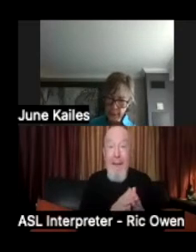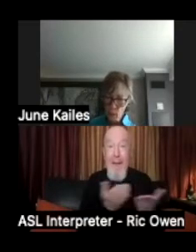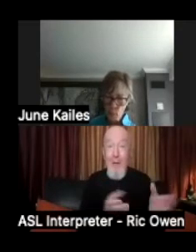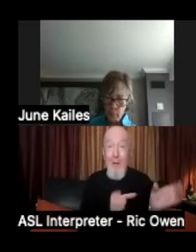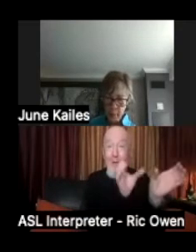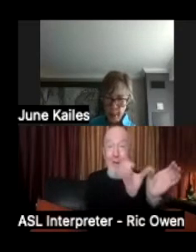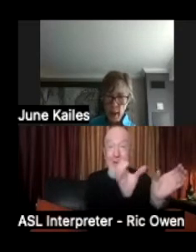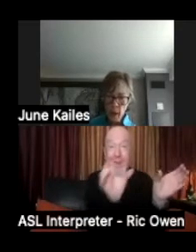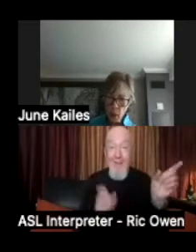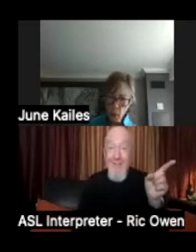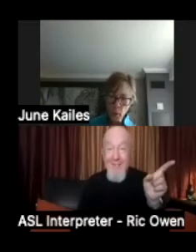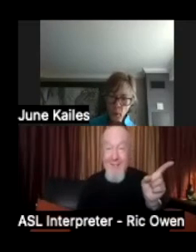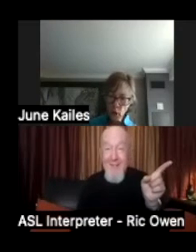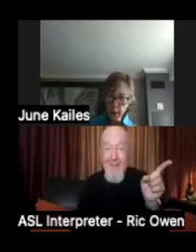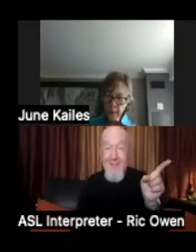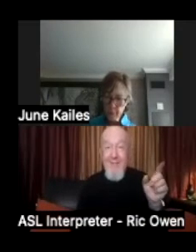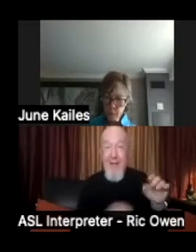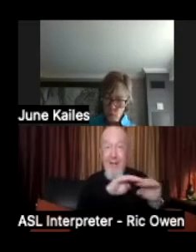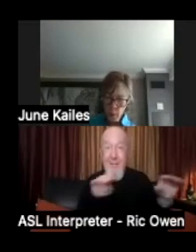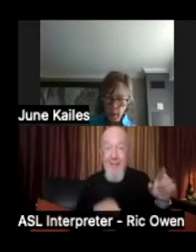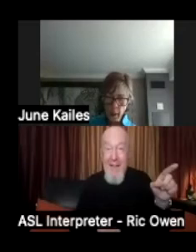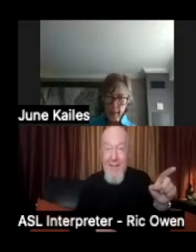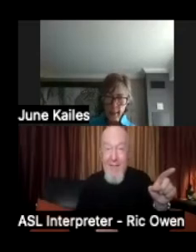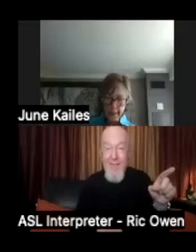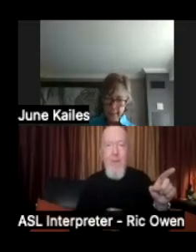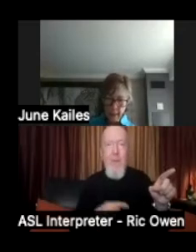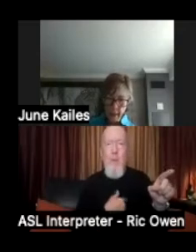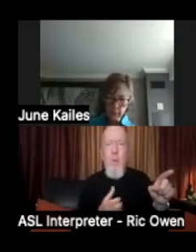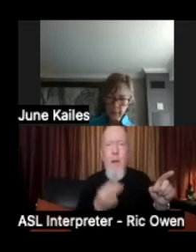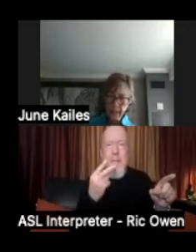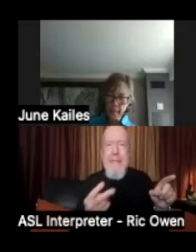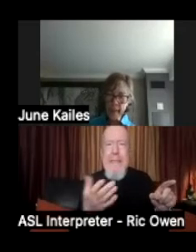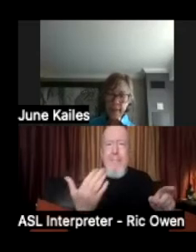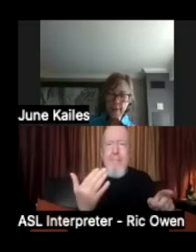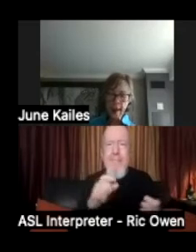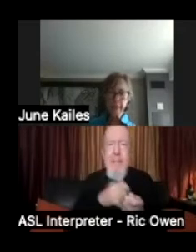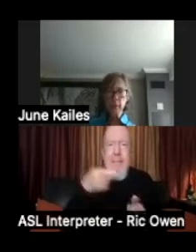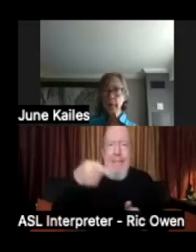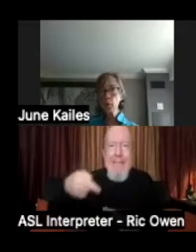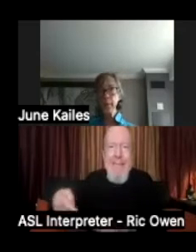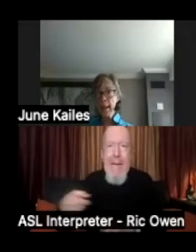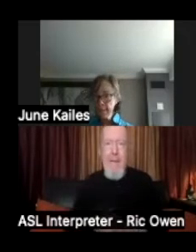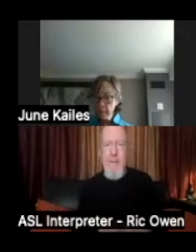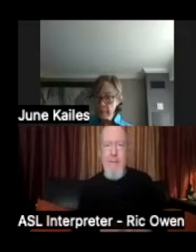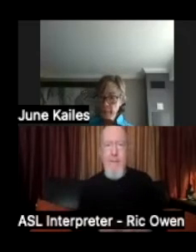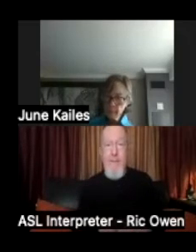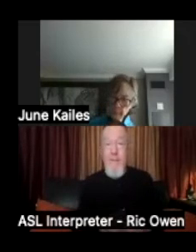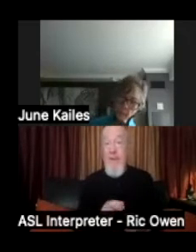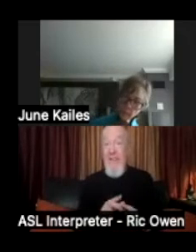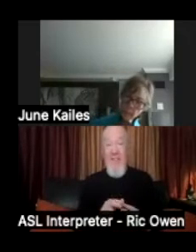the shelfware, we're looking for the details. And we either have to create